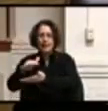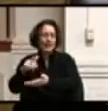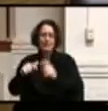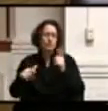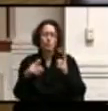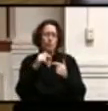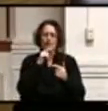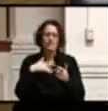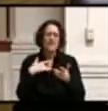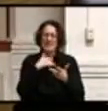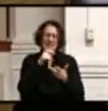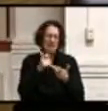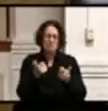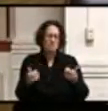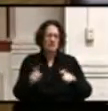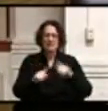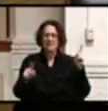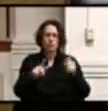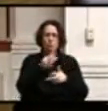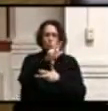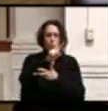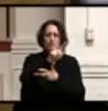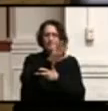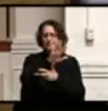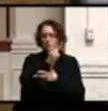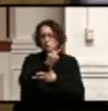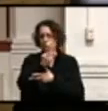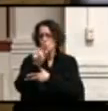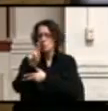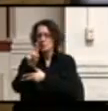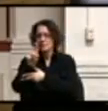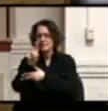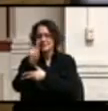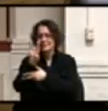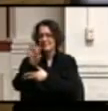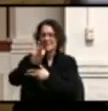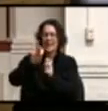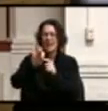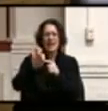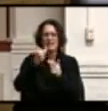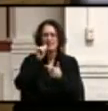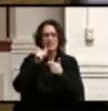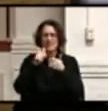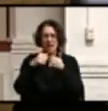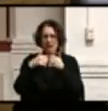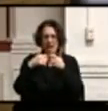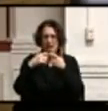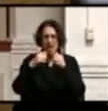But I mean, 152, 179, that's not too far apart for a project like this.